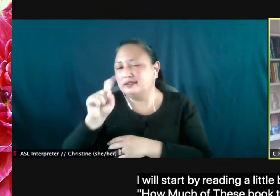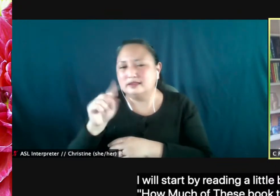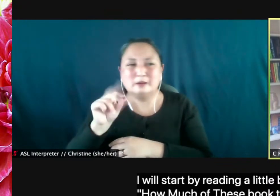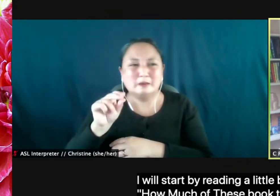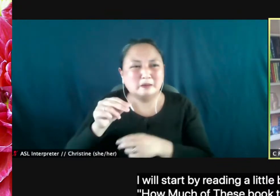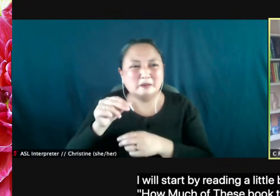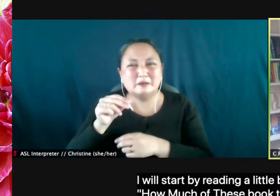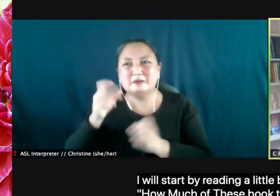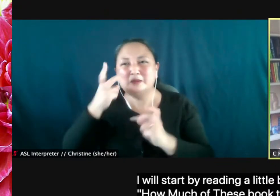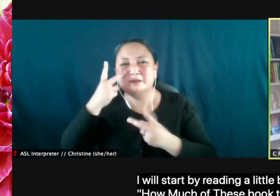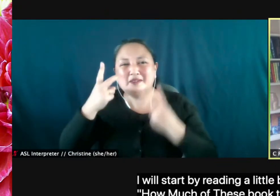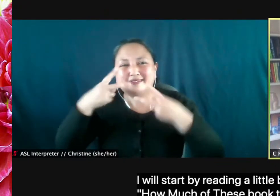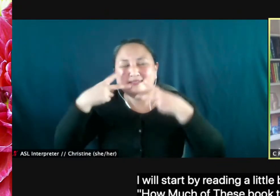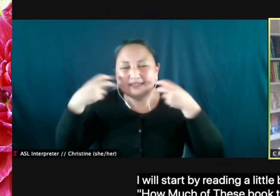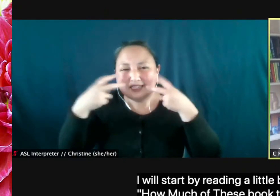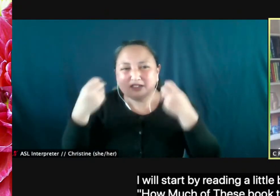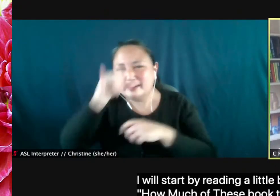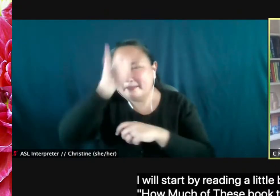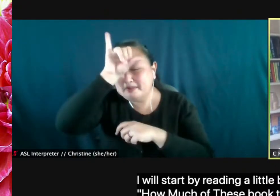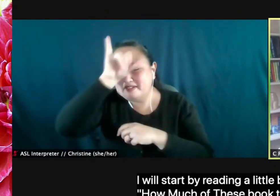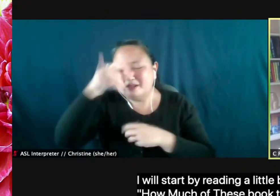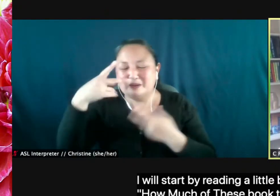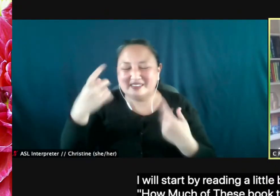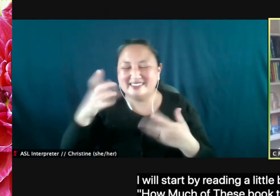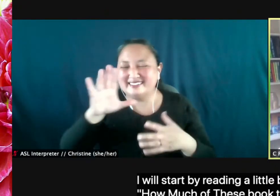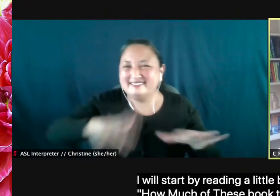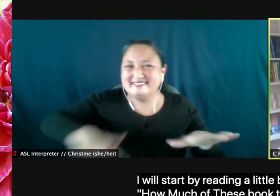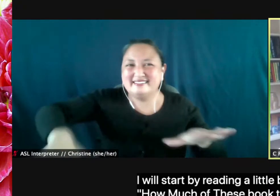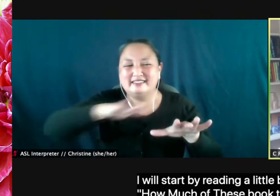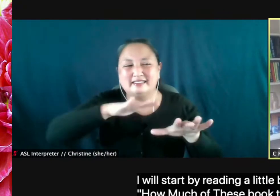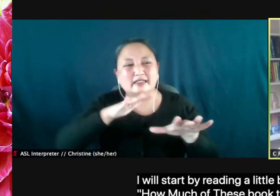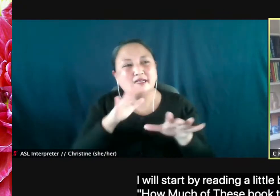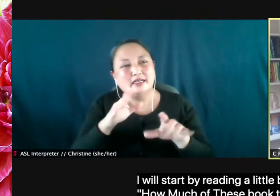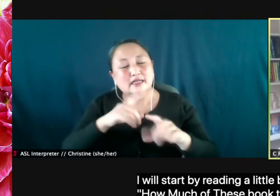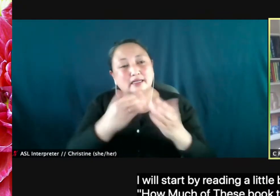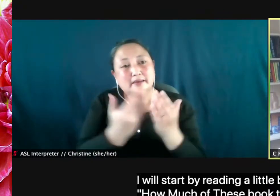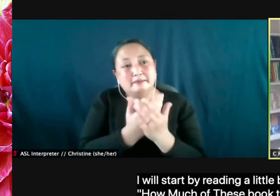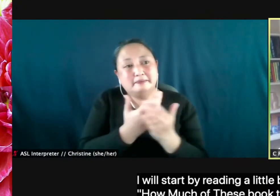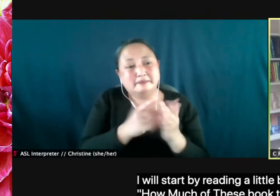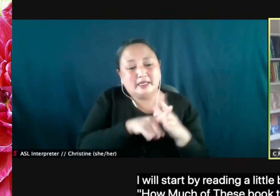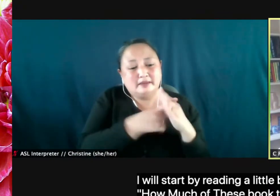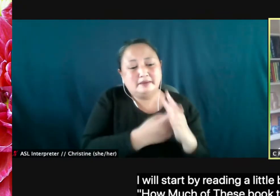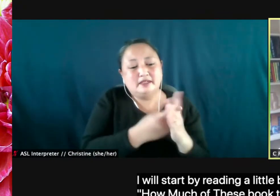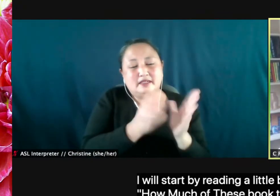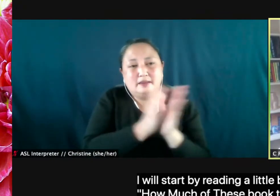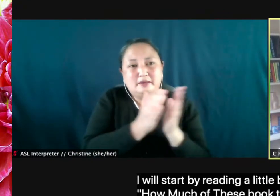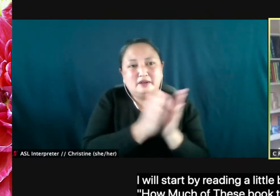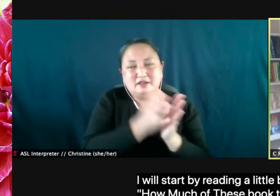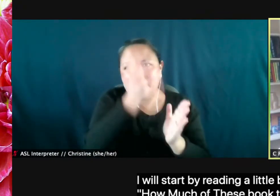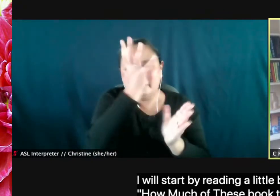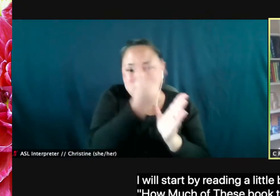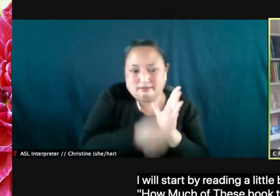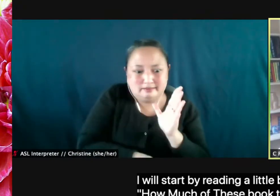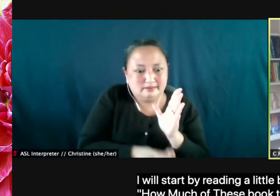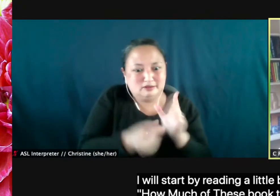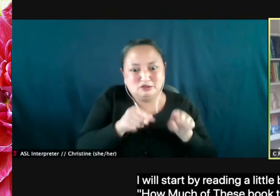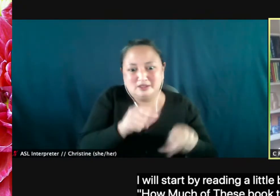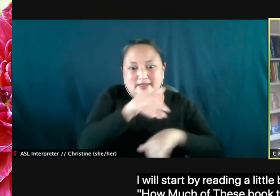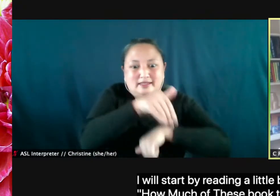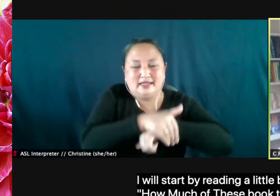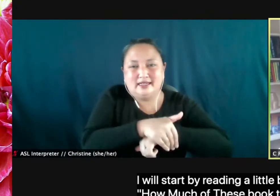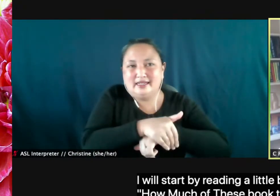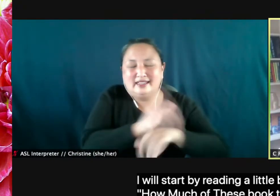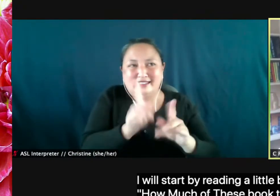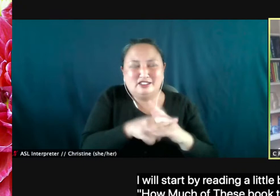this landscape as well as buffalo. At the beginning of the novel, their father died suddenly in the night, and they're just flung off on this quest